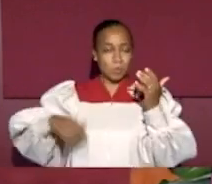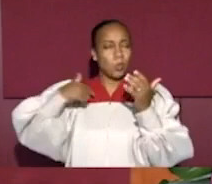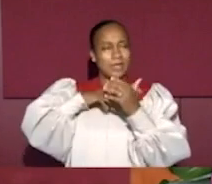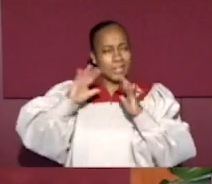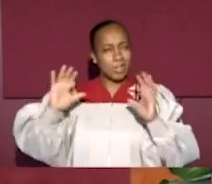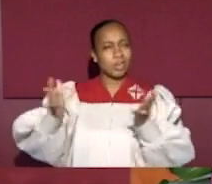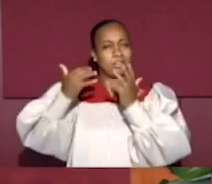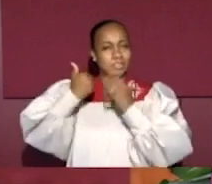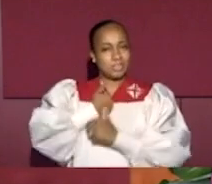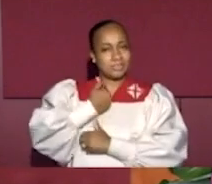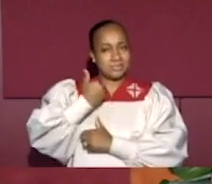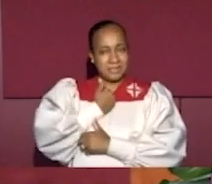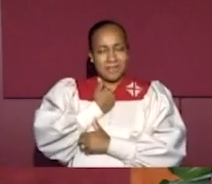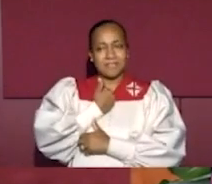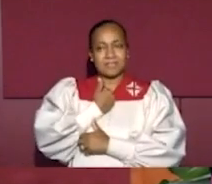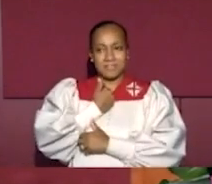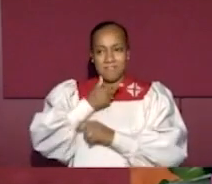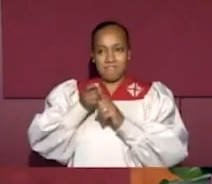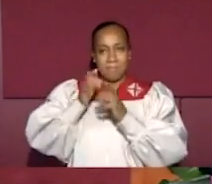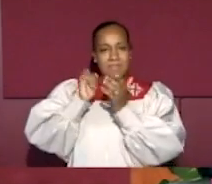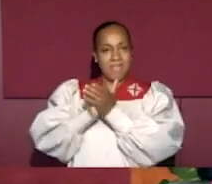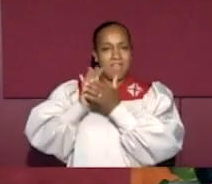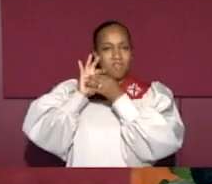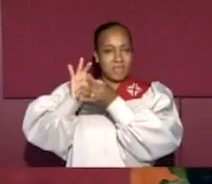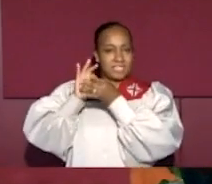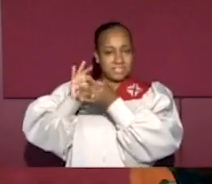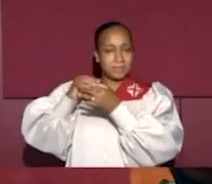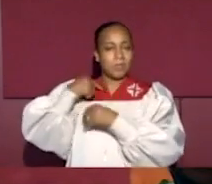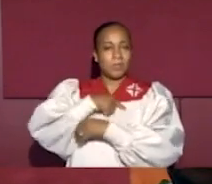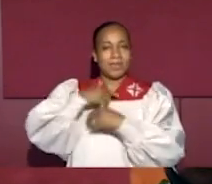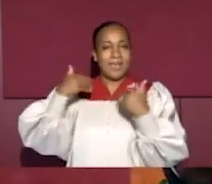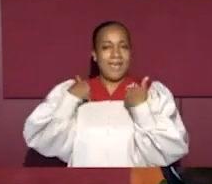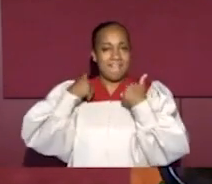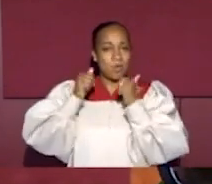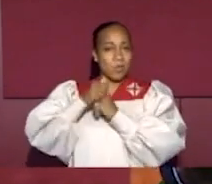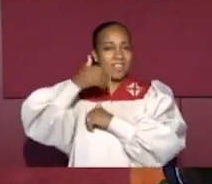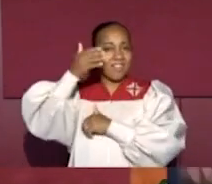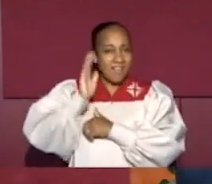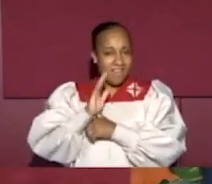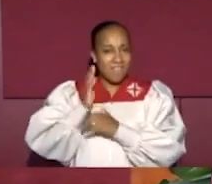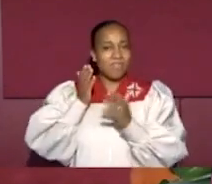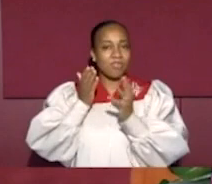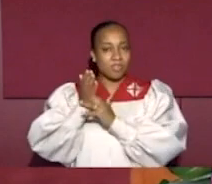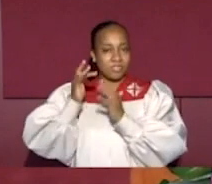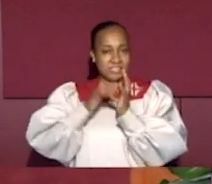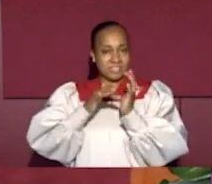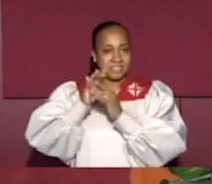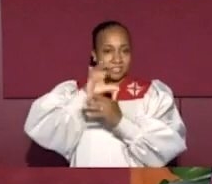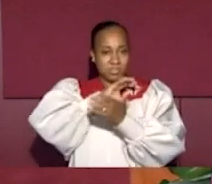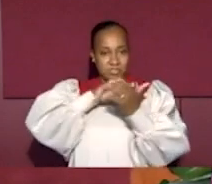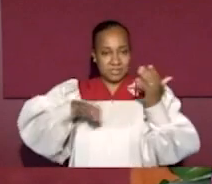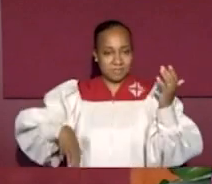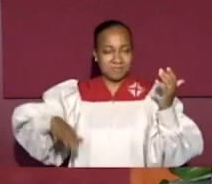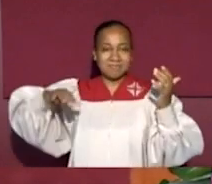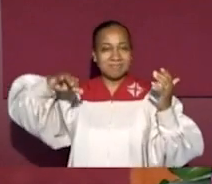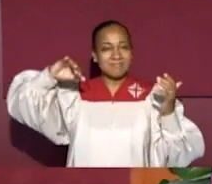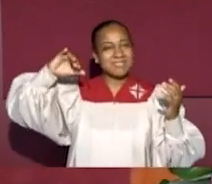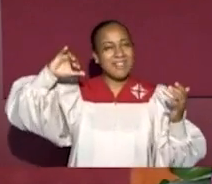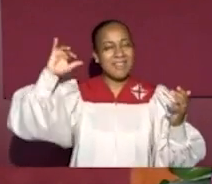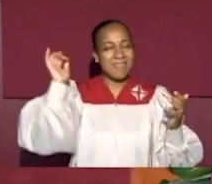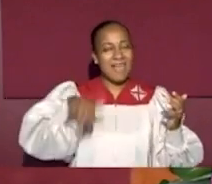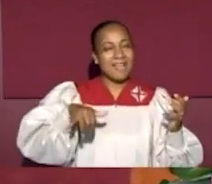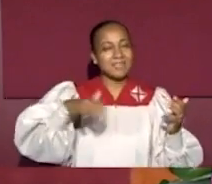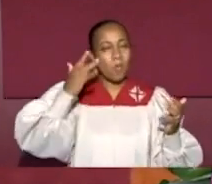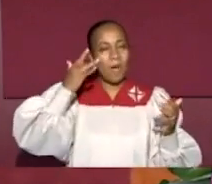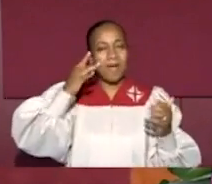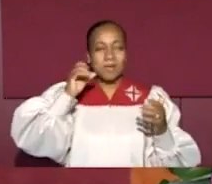encourage ourselves out of the relationship that we have with God through Jesus Christ.